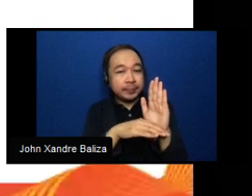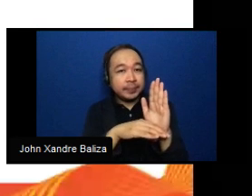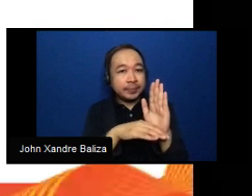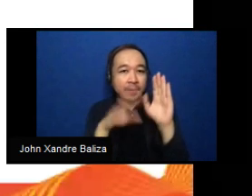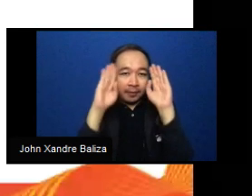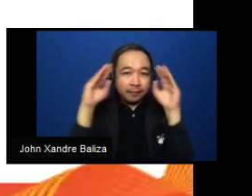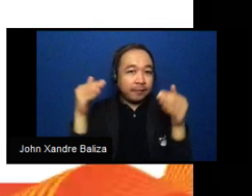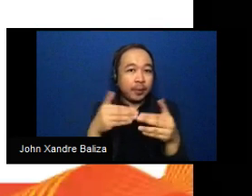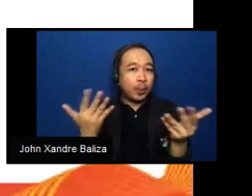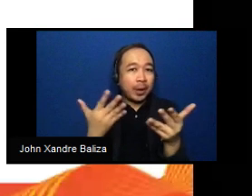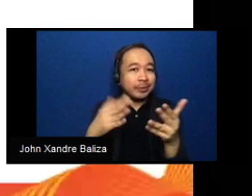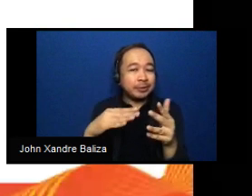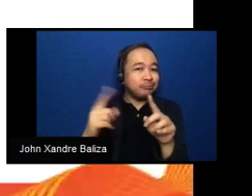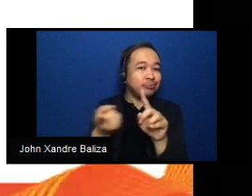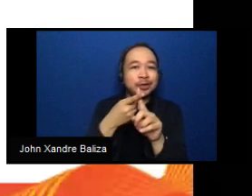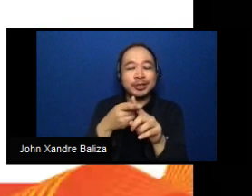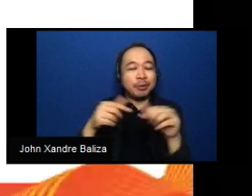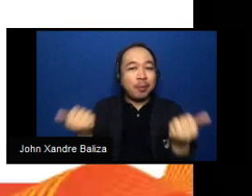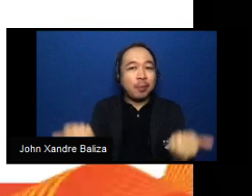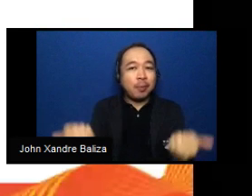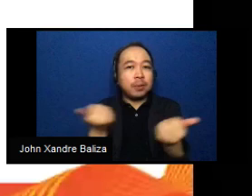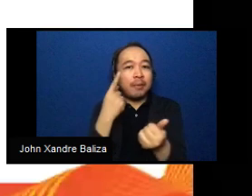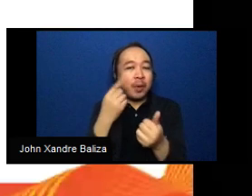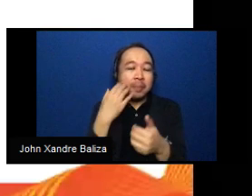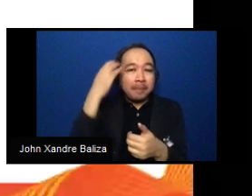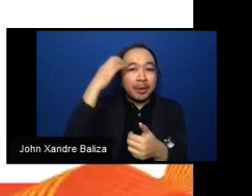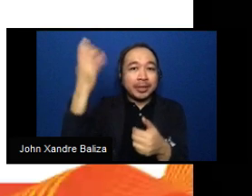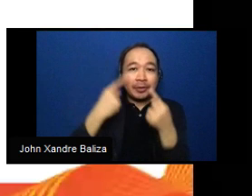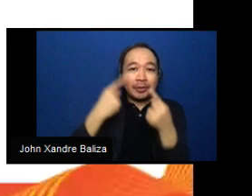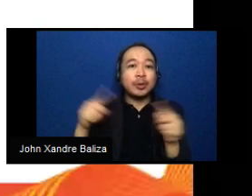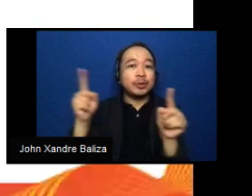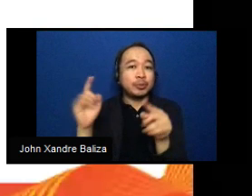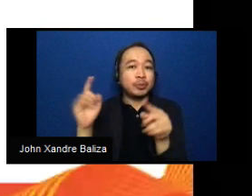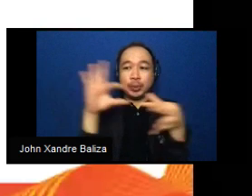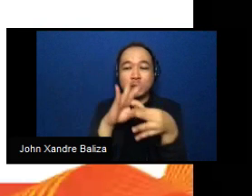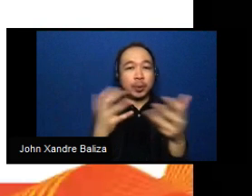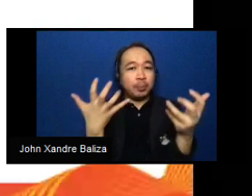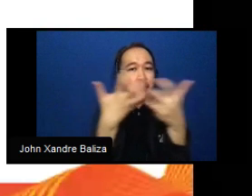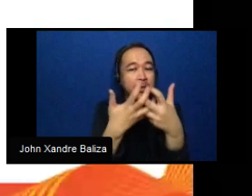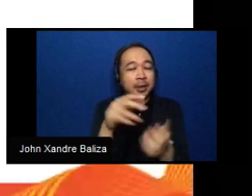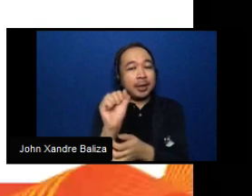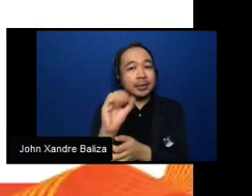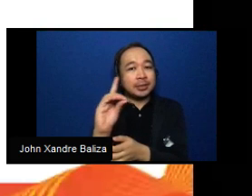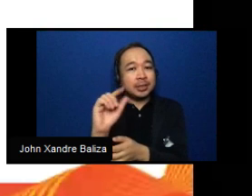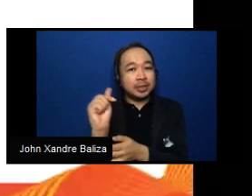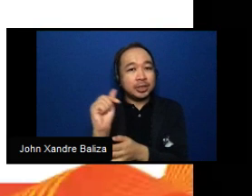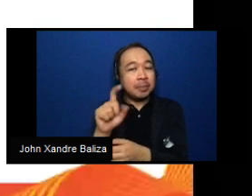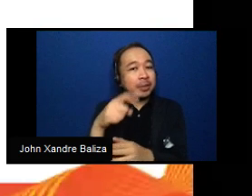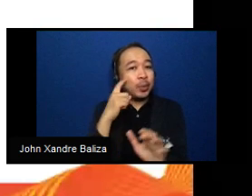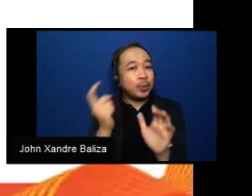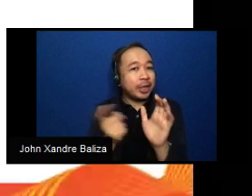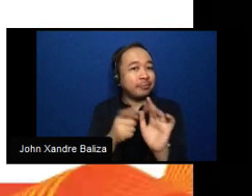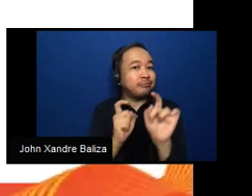on the key priority actions of the Ministerial Declaration and links them to the related SDGs. It recognizes the need to avoid duplicating efforts